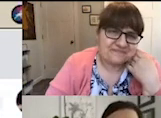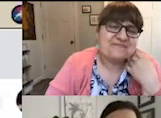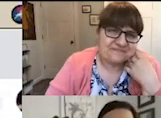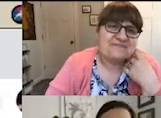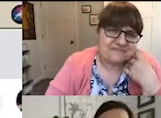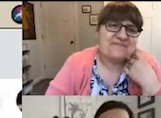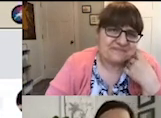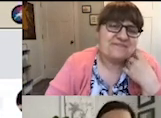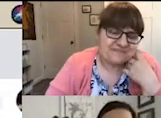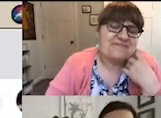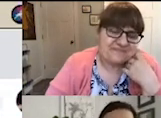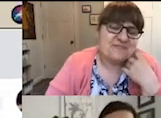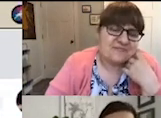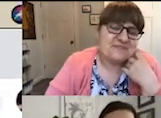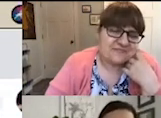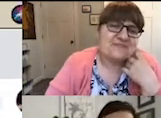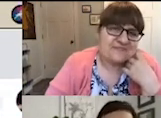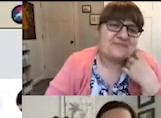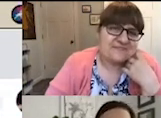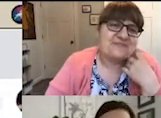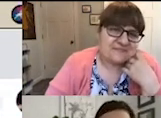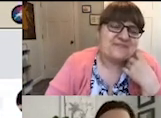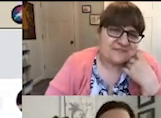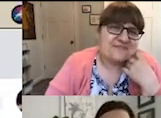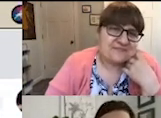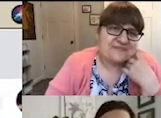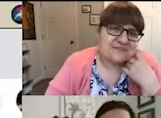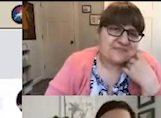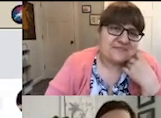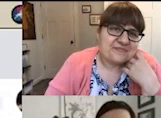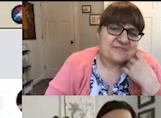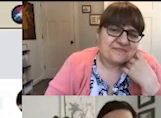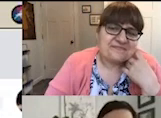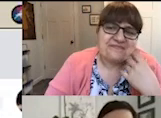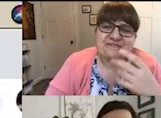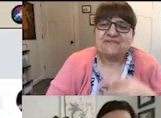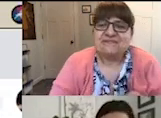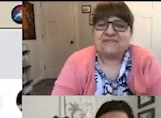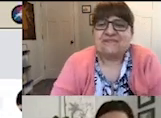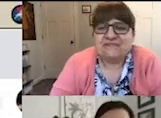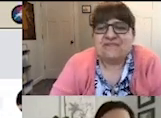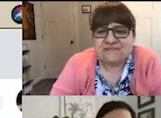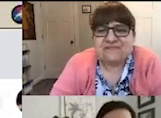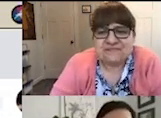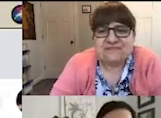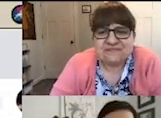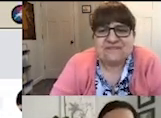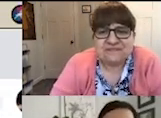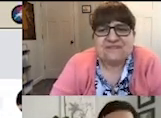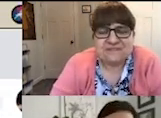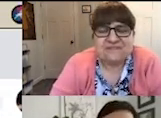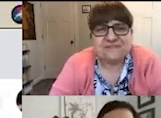reality is not really decolonization, right? And if you believe in a pluriverse, then the work is never ending because you